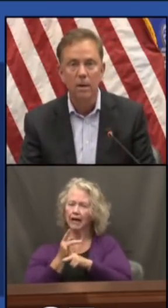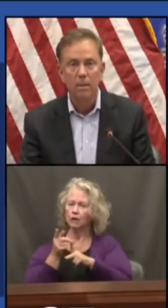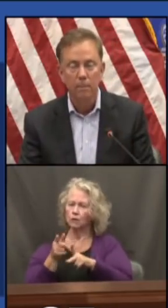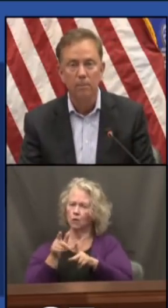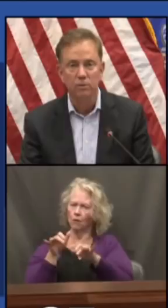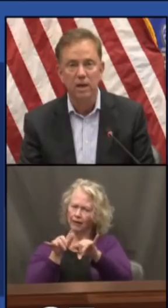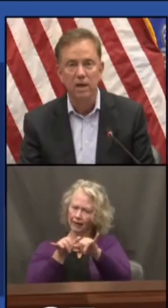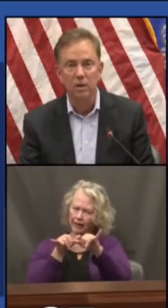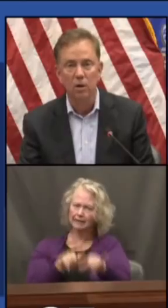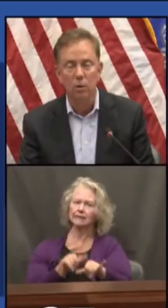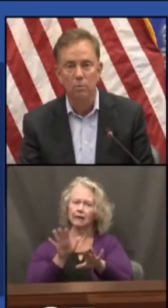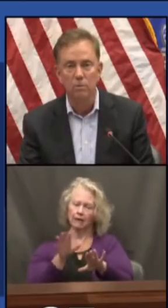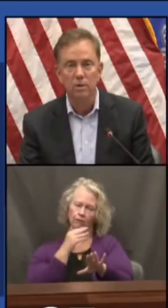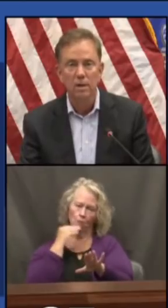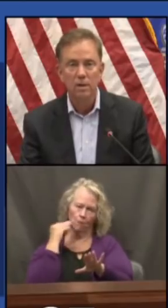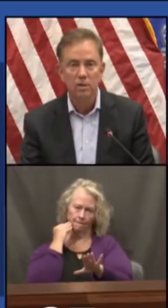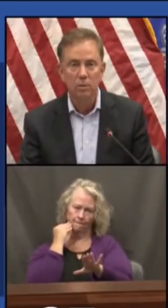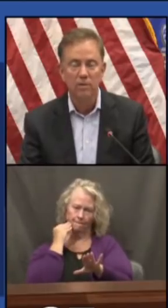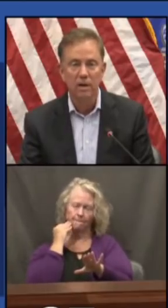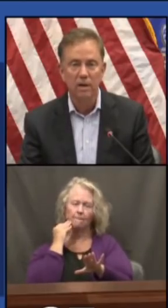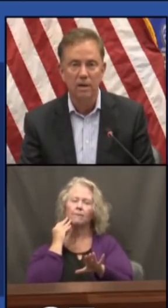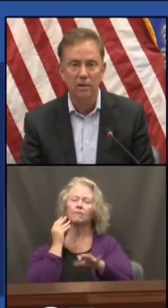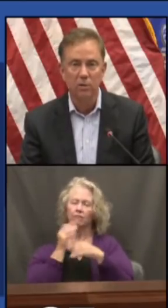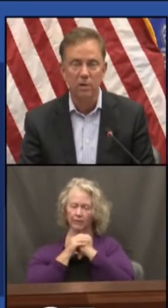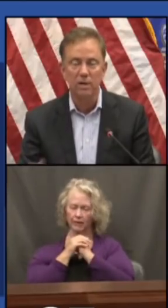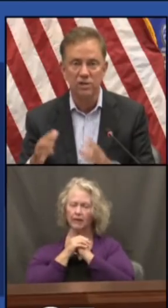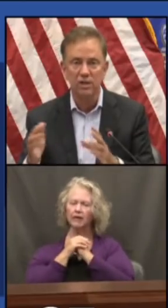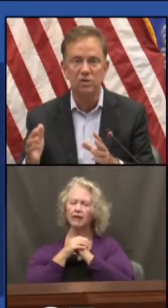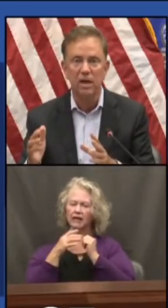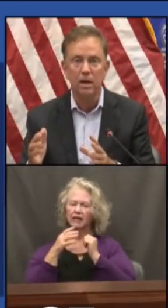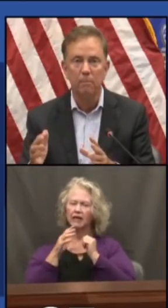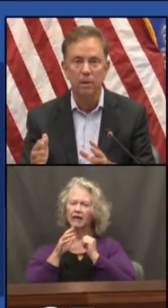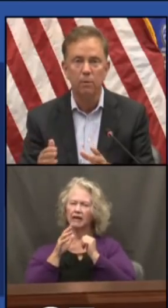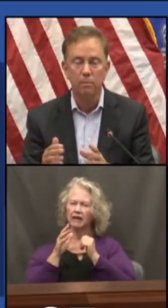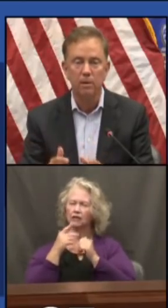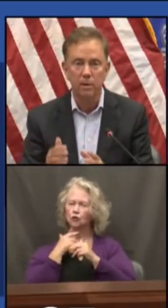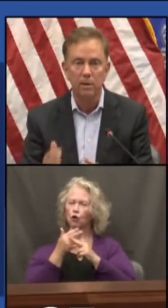together, people stay in their homes. So we've got a 30,